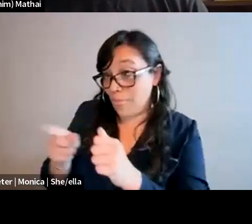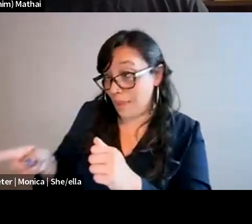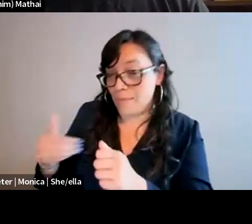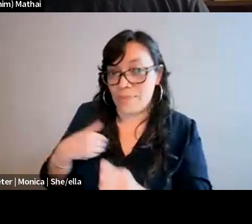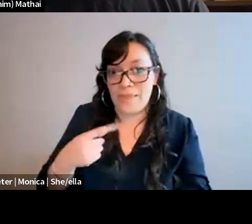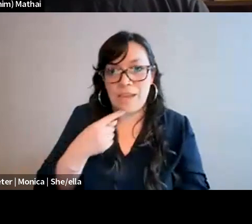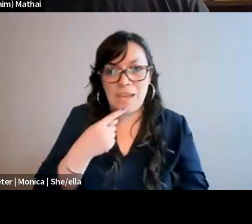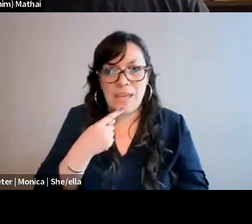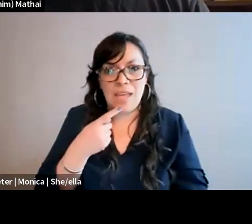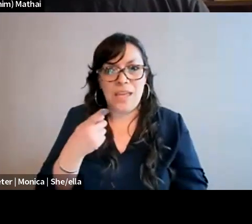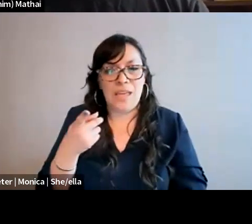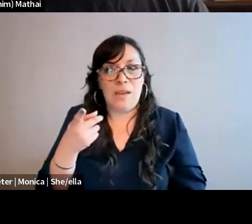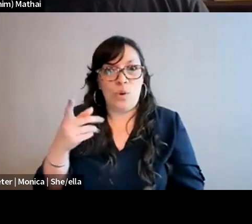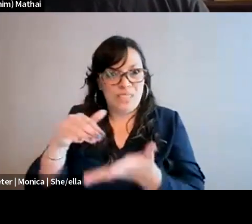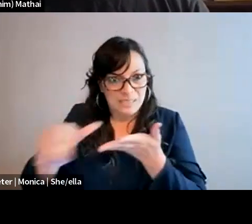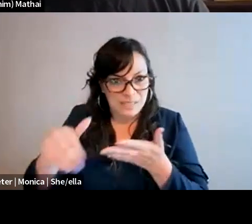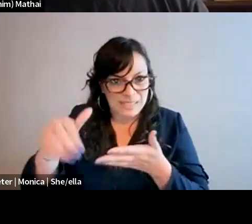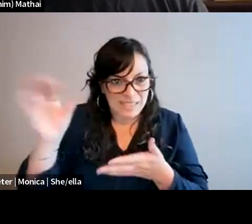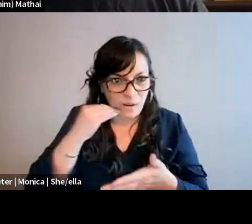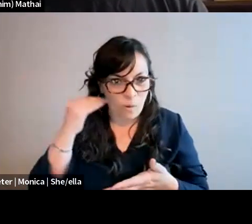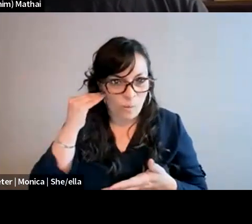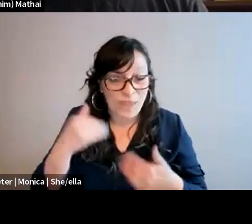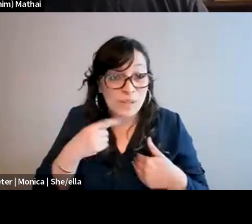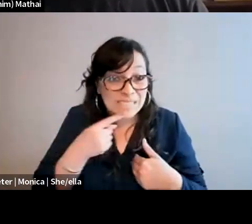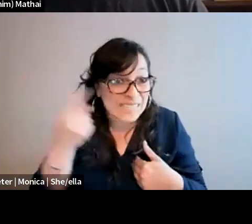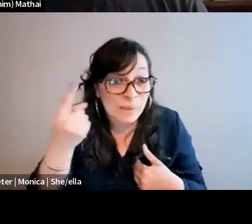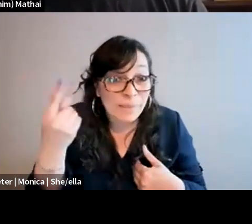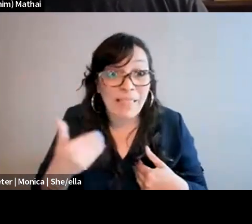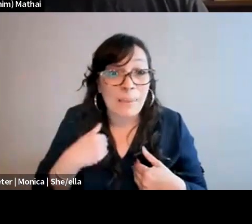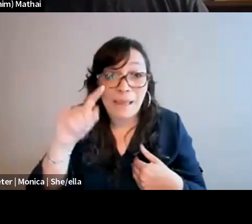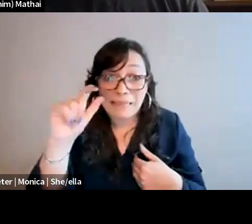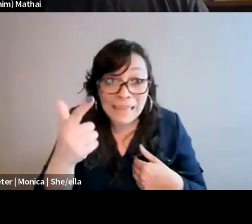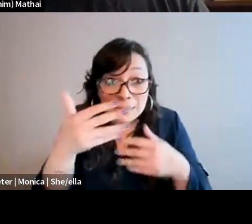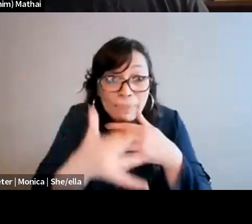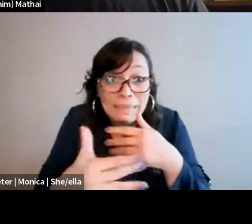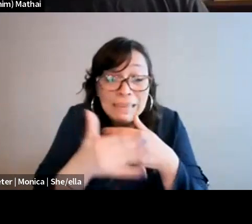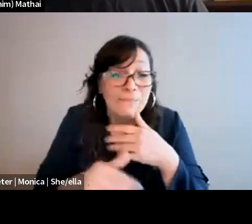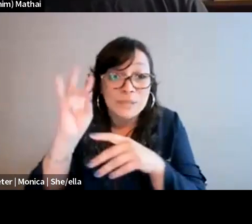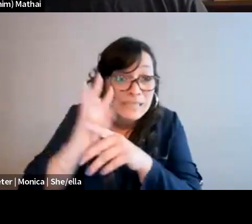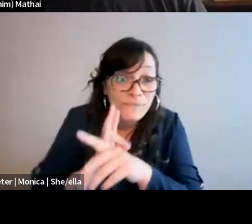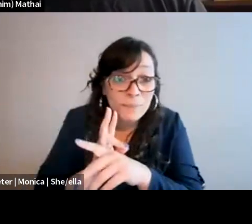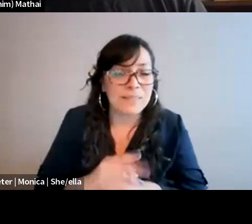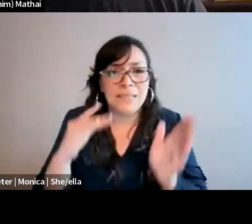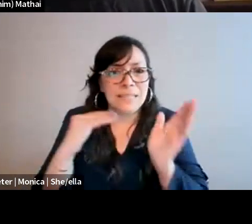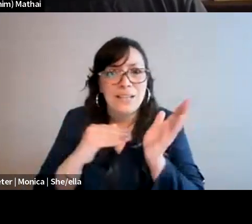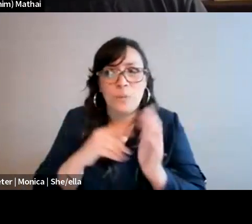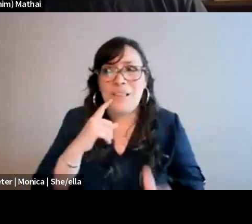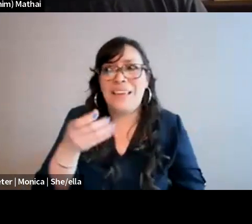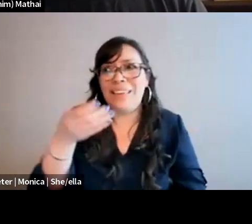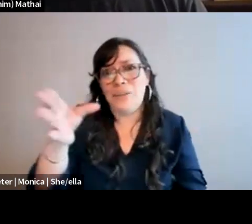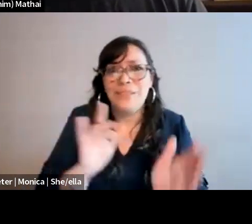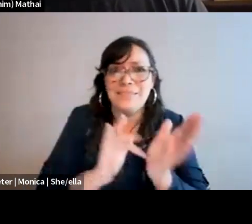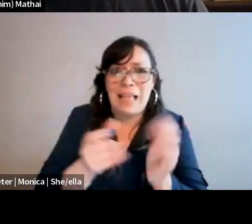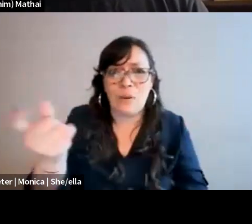leg is paining and it's been bleeding for 7 months. And the doctor's response will be like, here's a